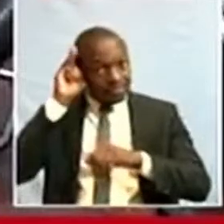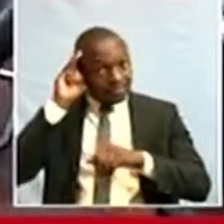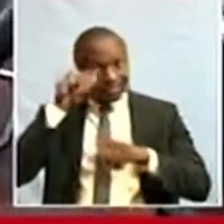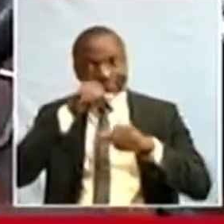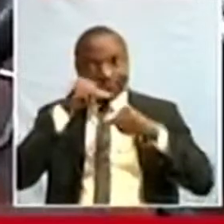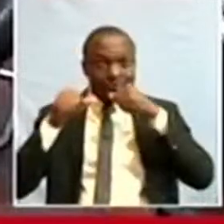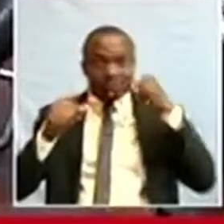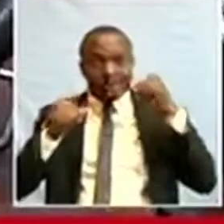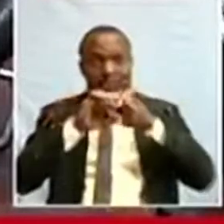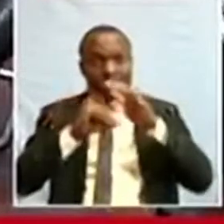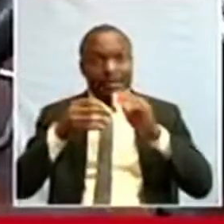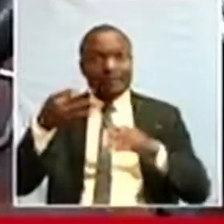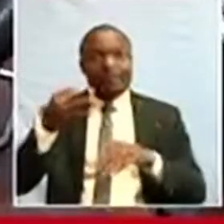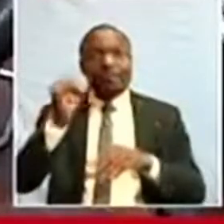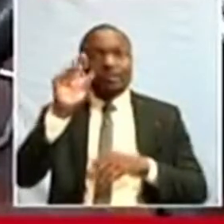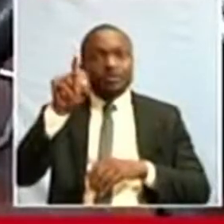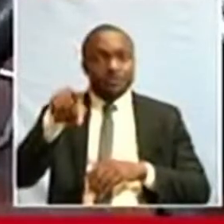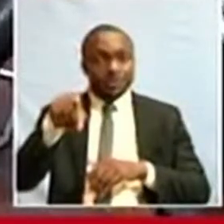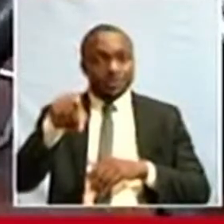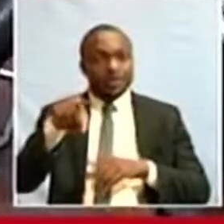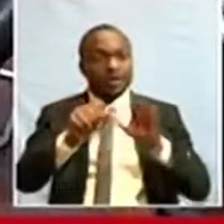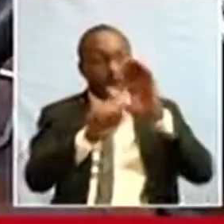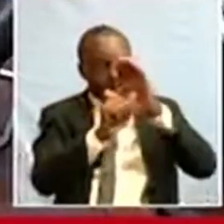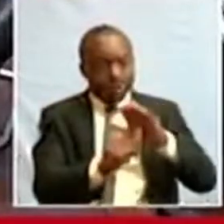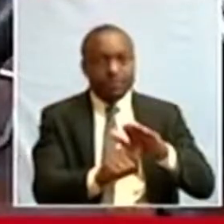the intended vulnerable beneficiaries.